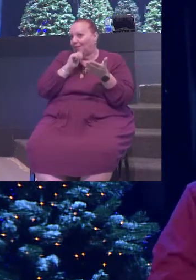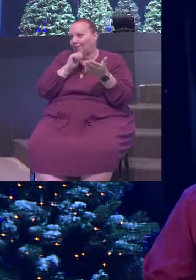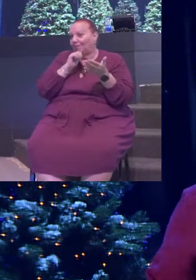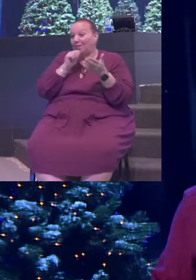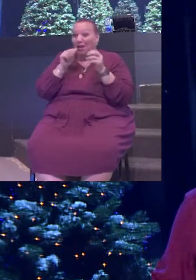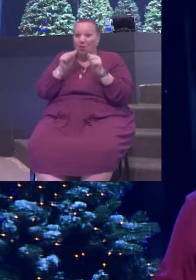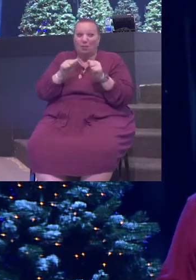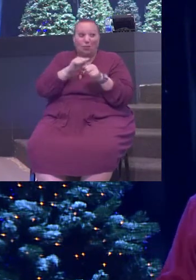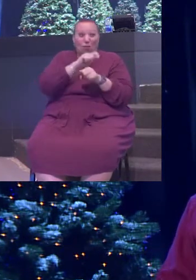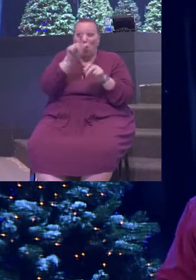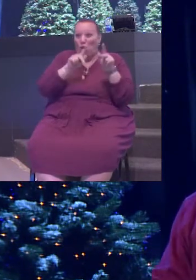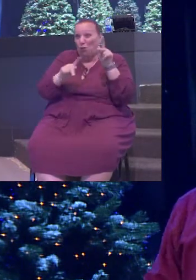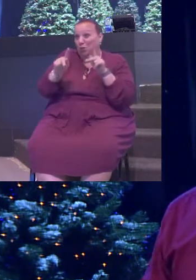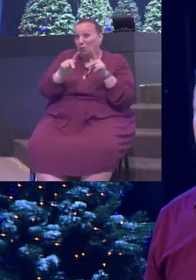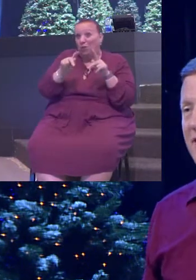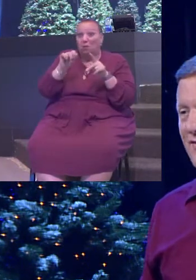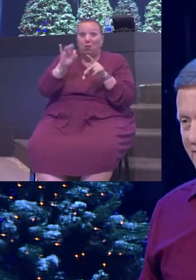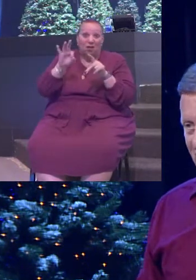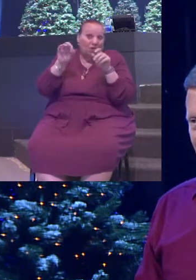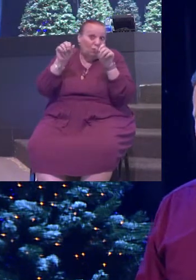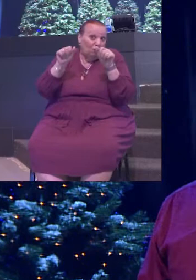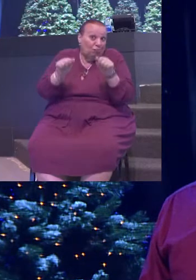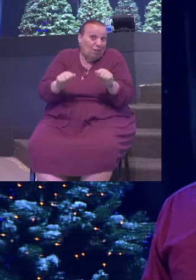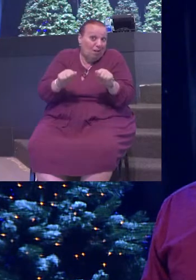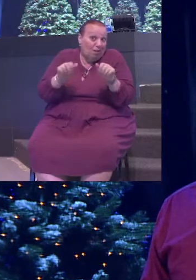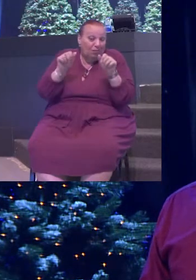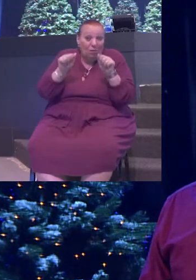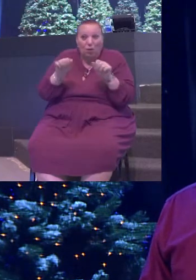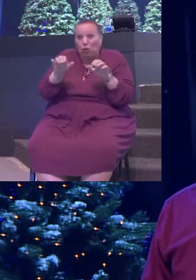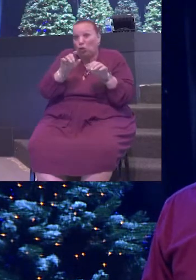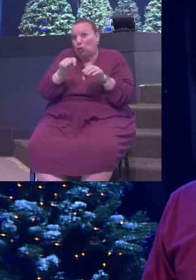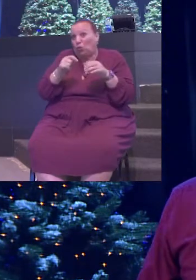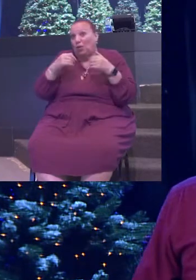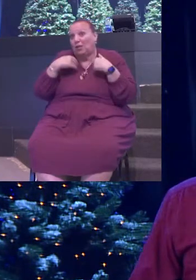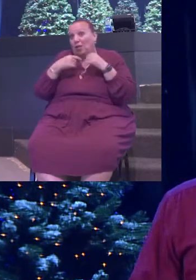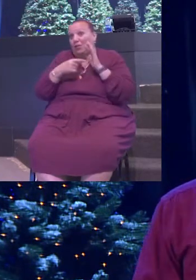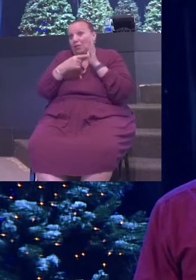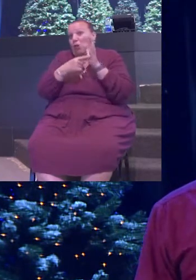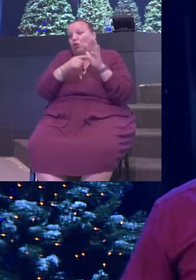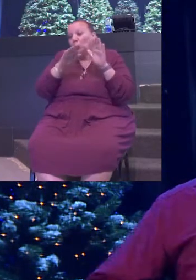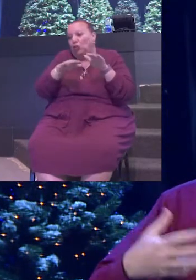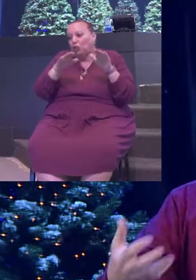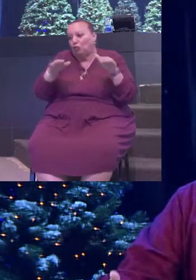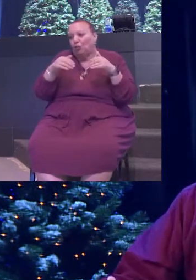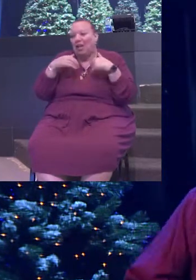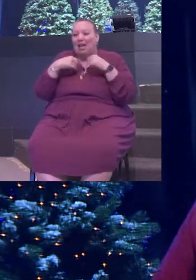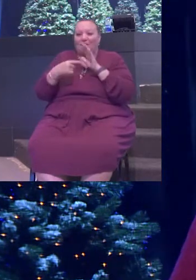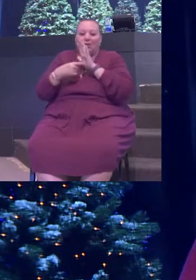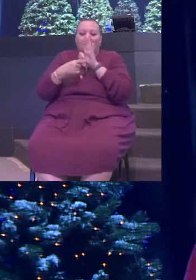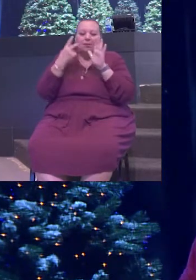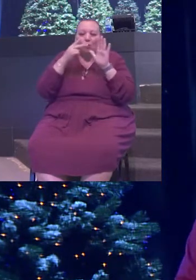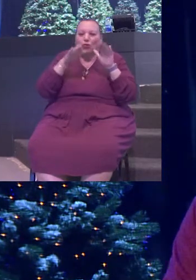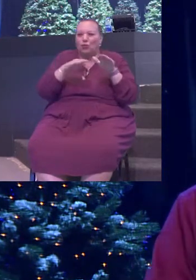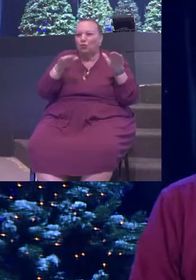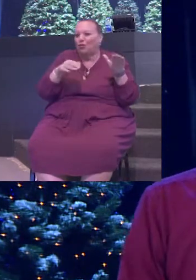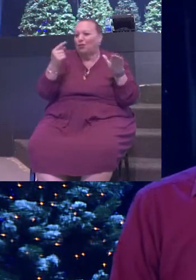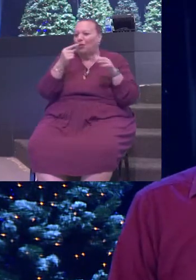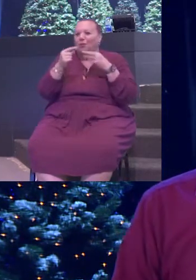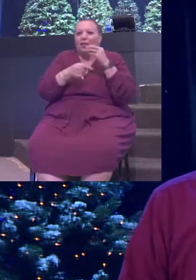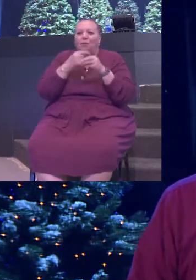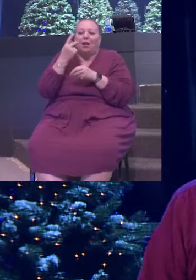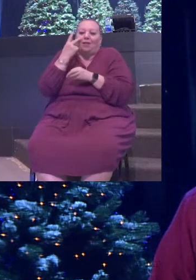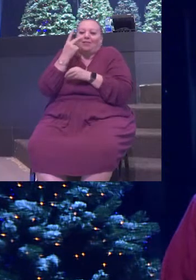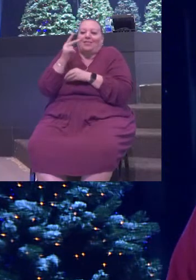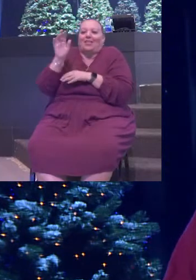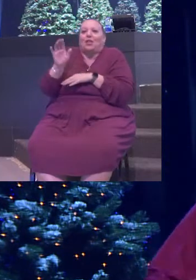possible for everyone in this room, but if it is possible, then do it. Have exposure to children. Have exposure to children. There's just something about